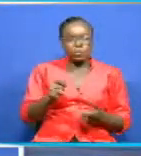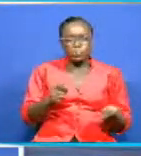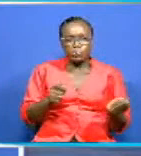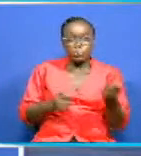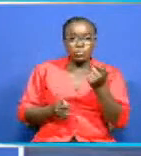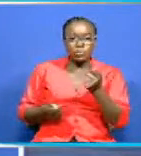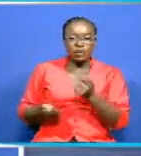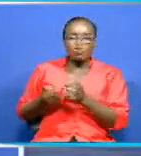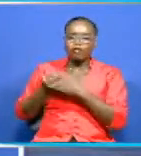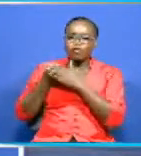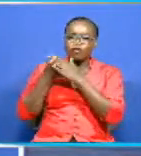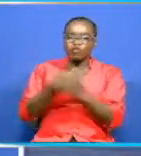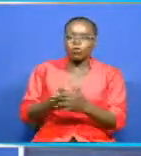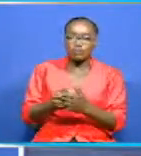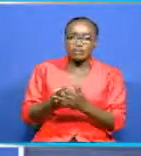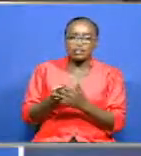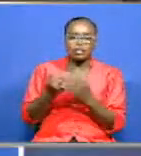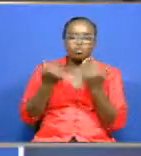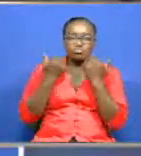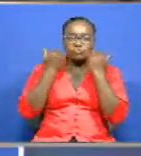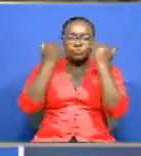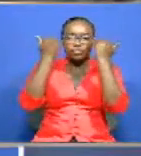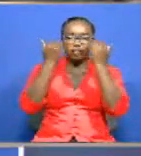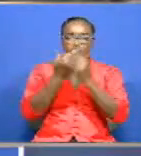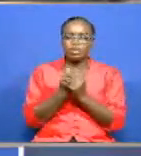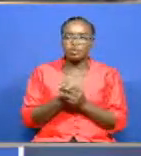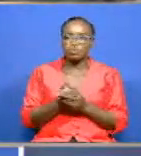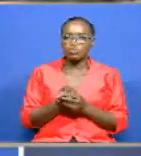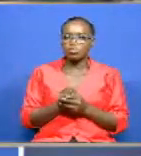blunt force trauma.